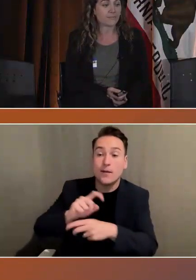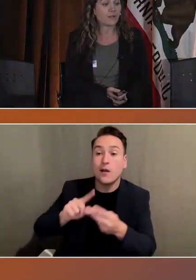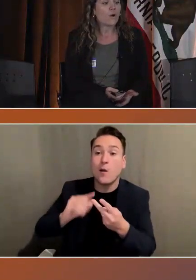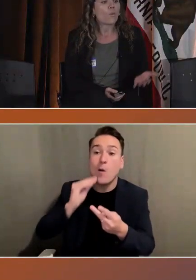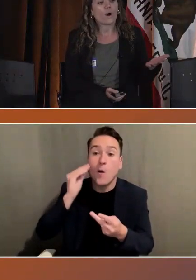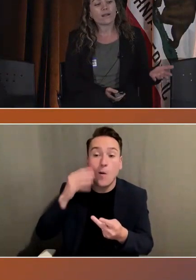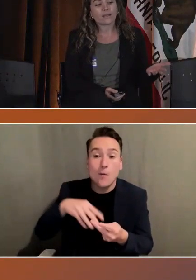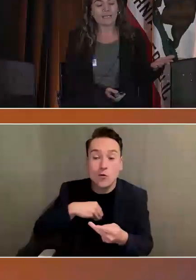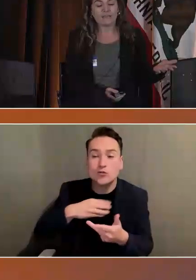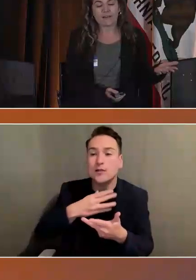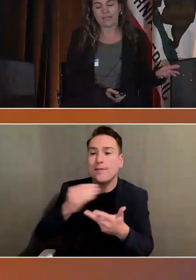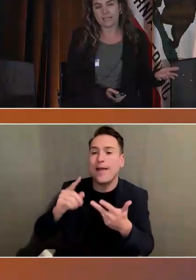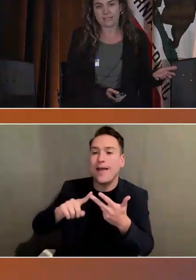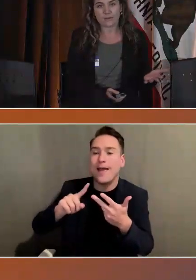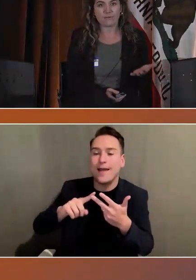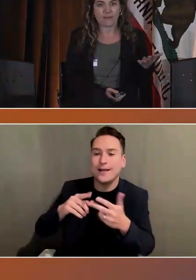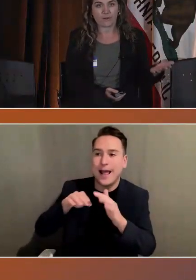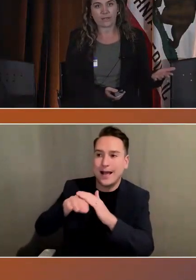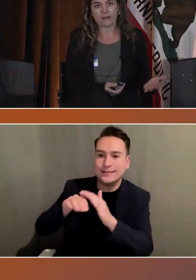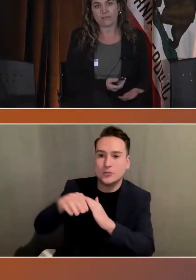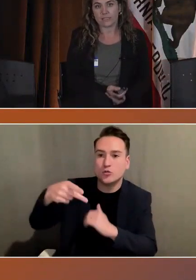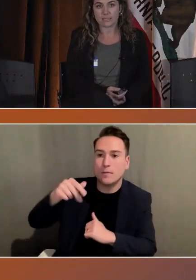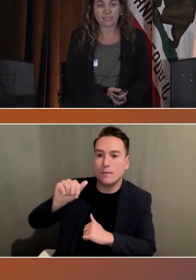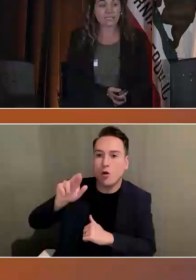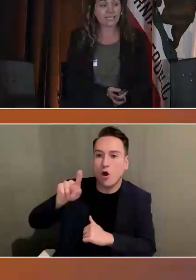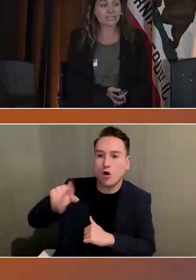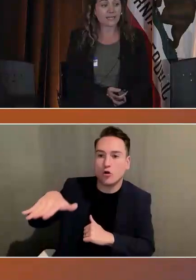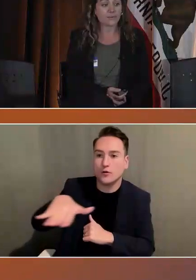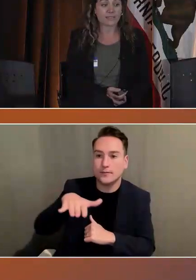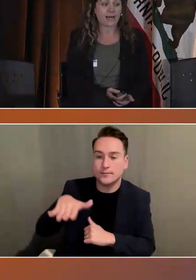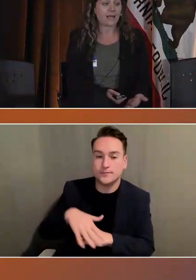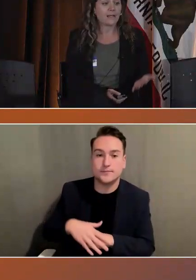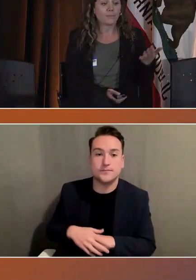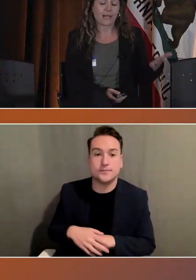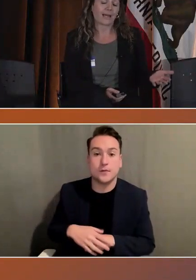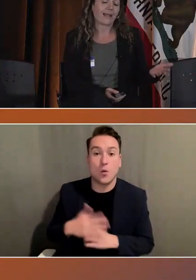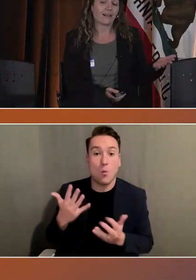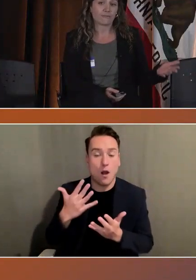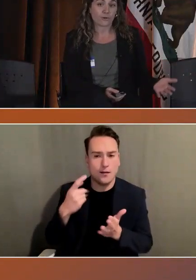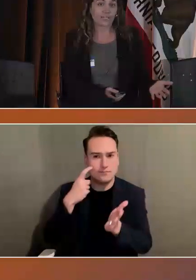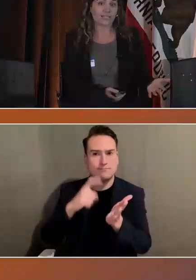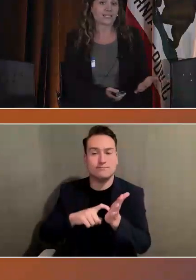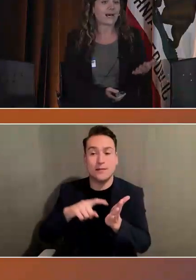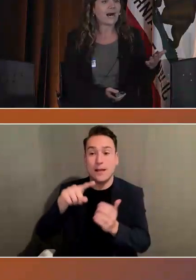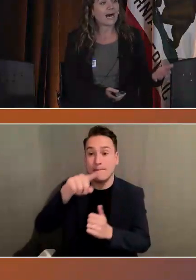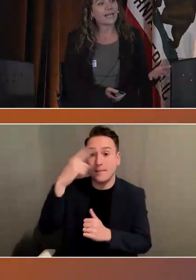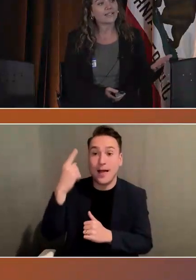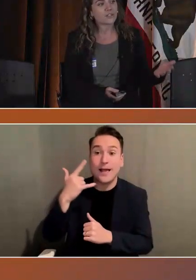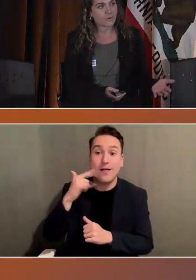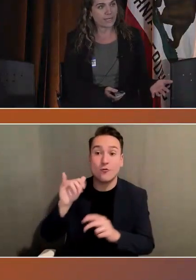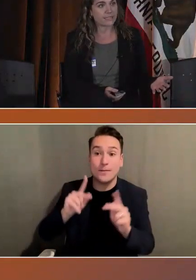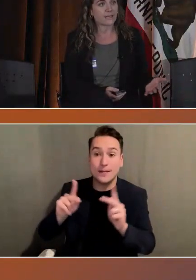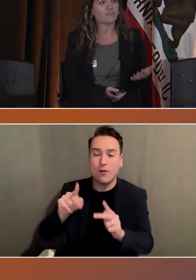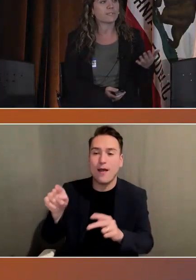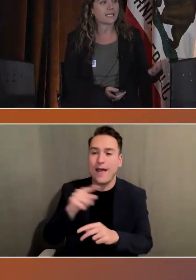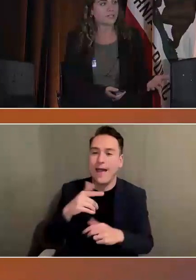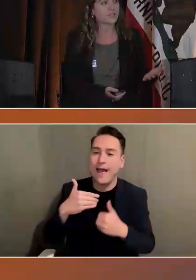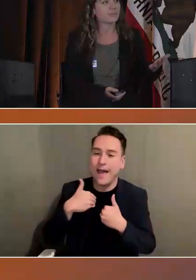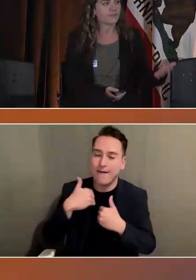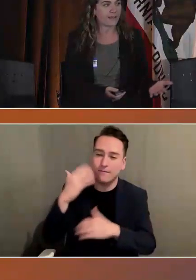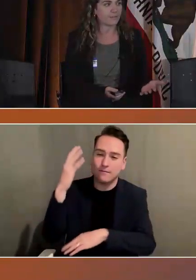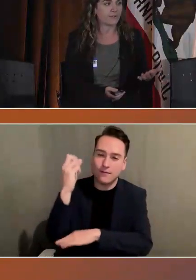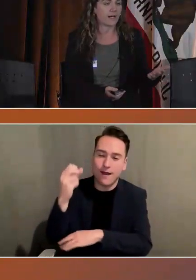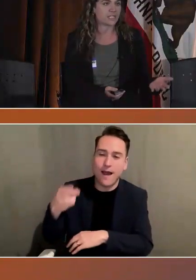parks. One of the key findings that we found out of this data set was that Black Californians had the highest rates of